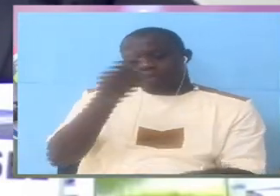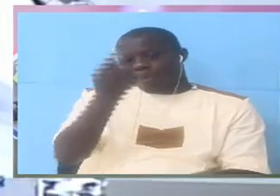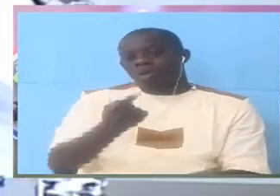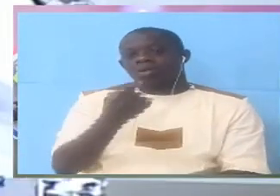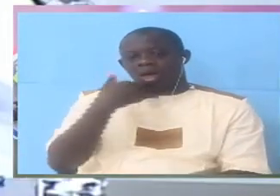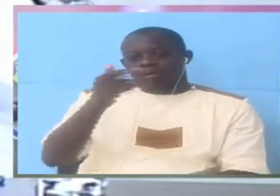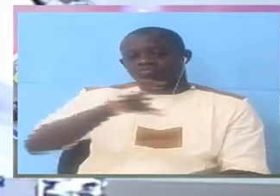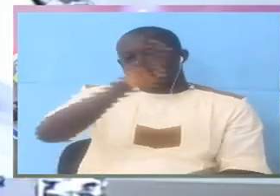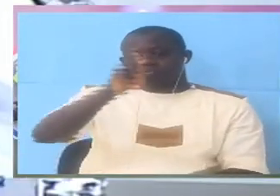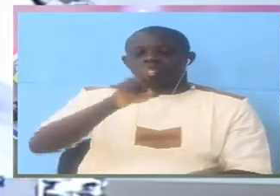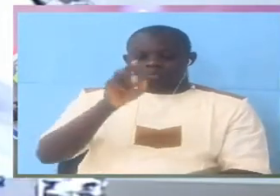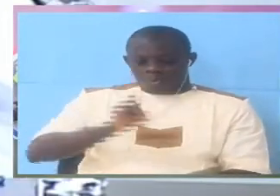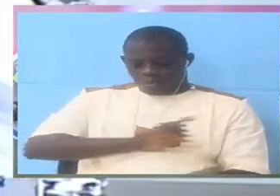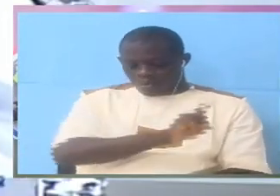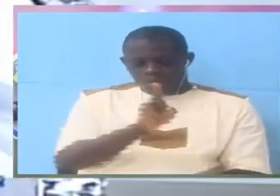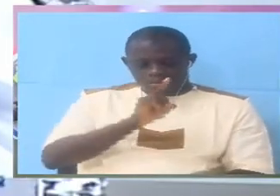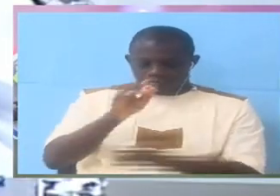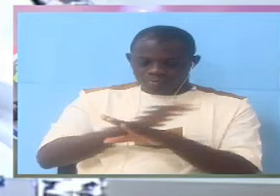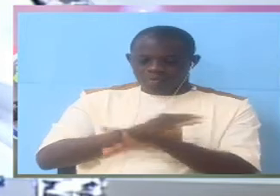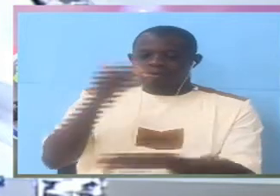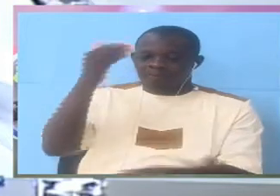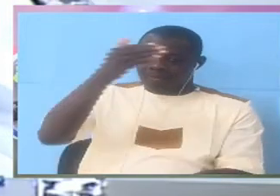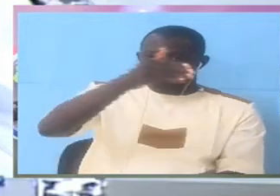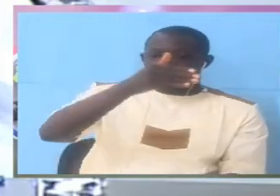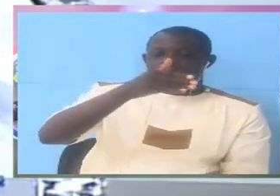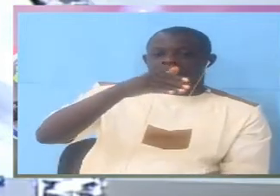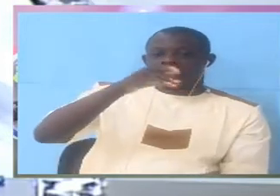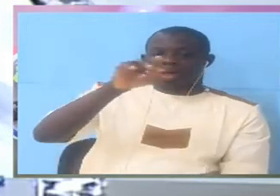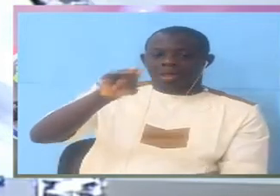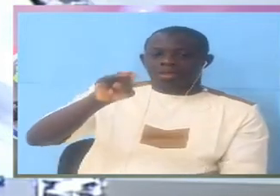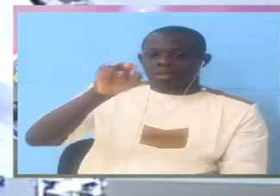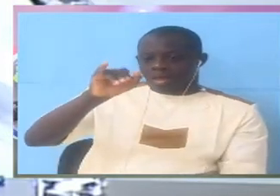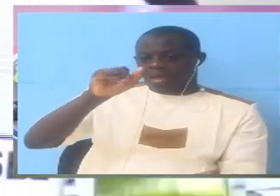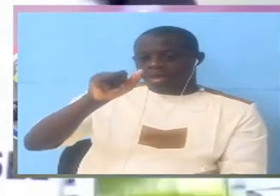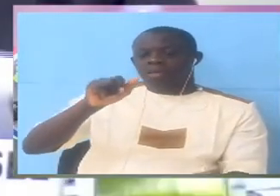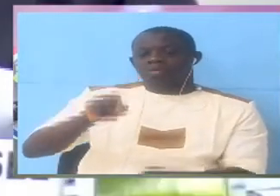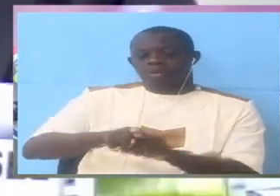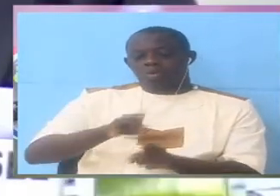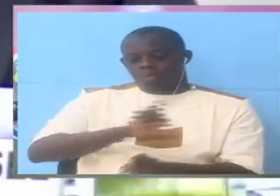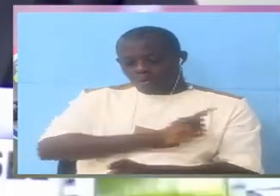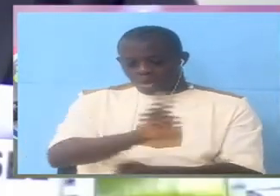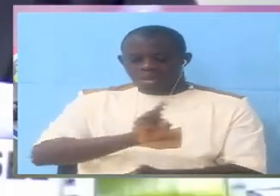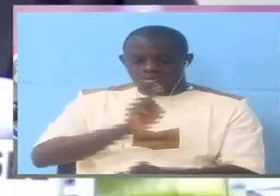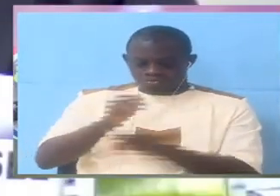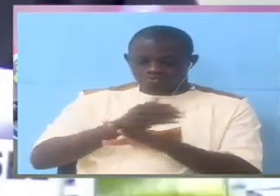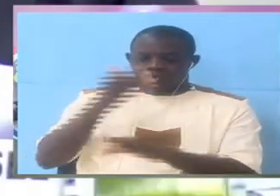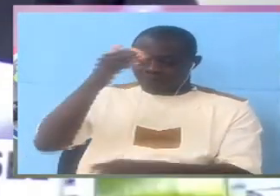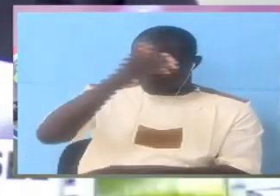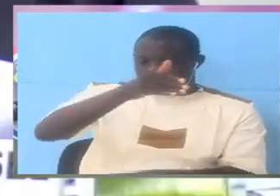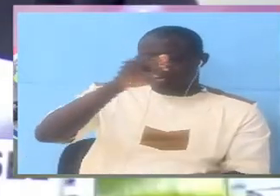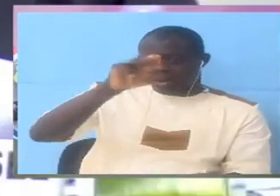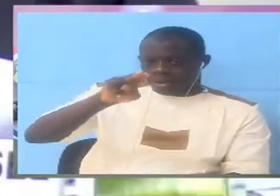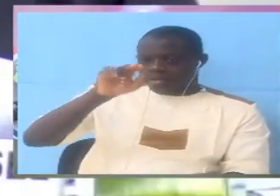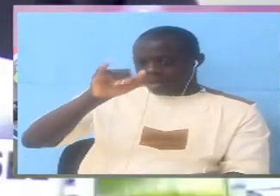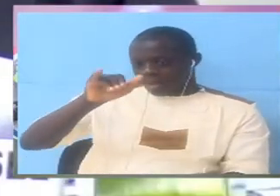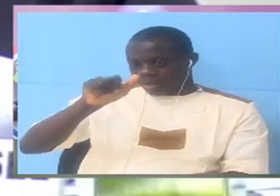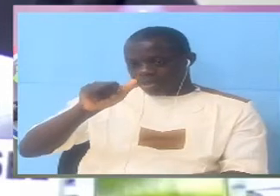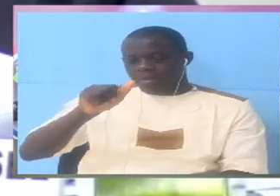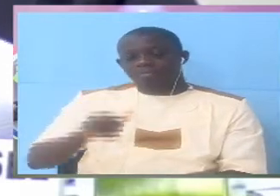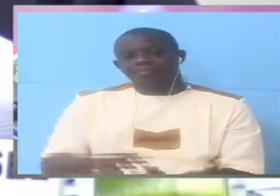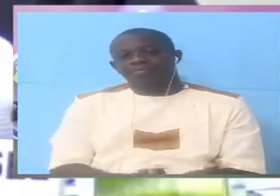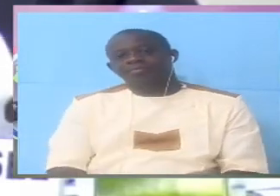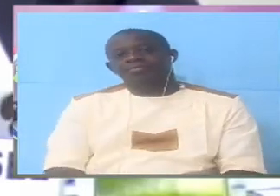have visited the NIA. Did you reach the CEN? We have visited the NIA. Okay.